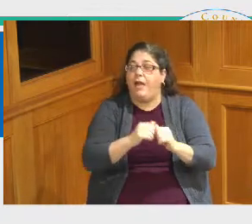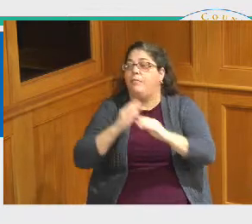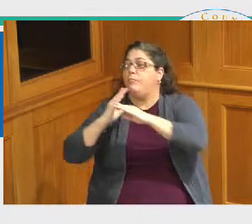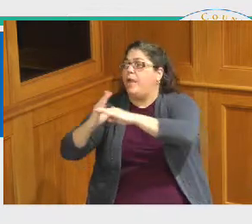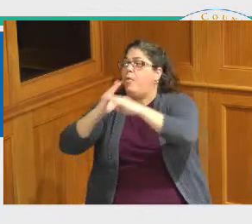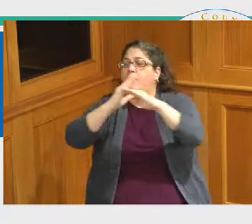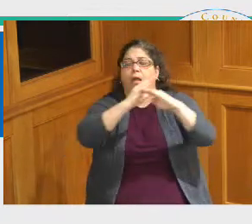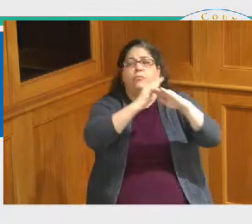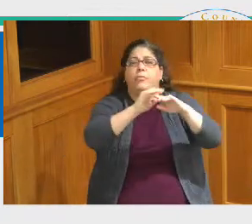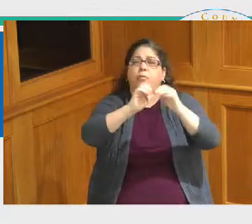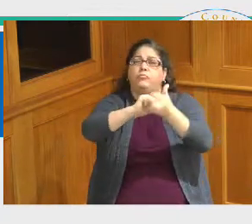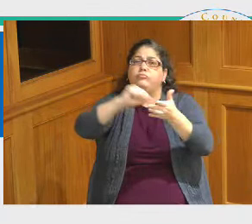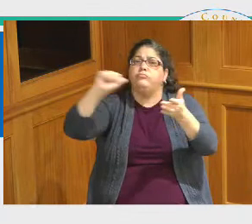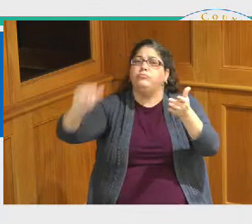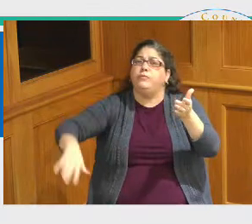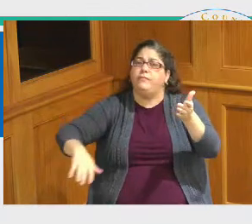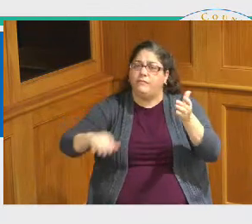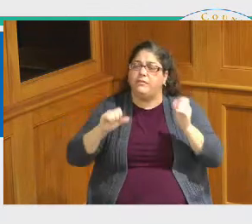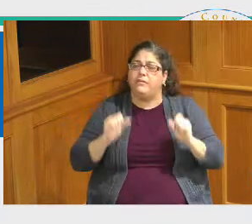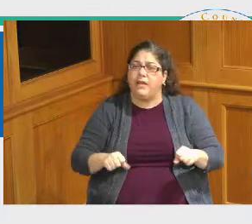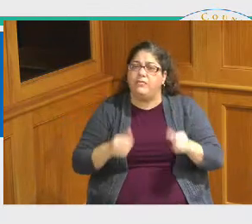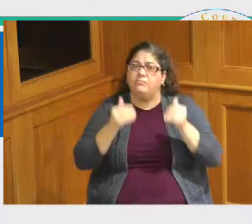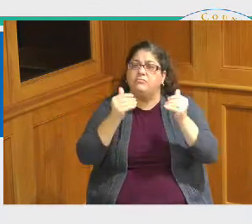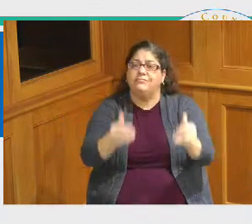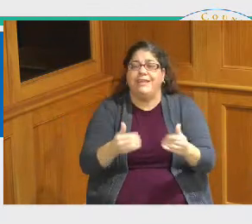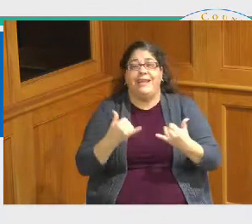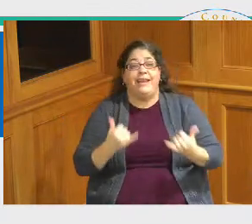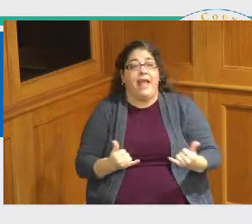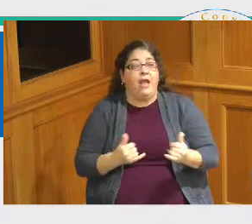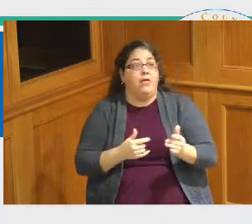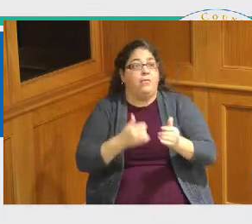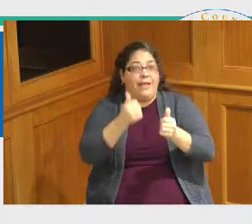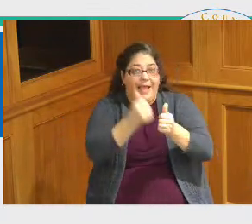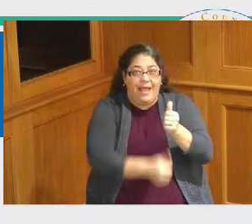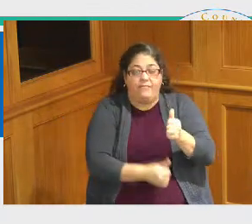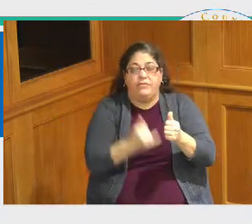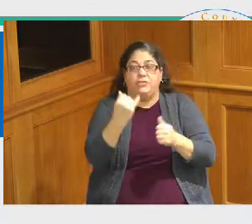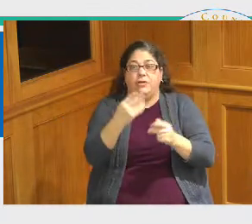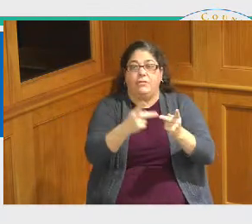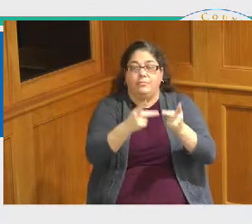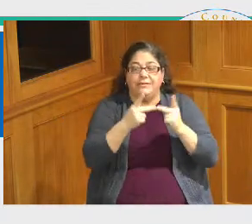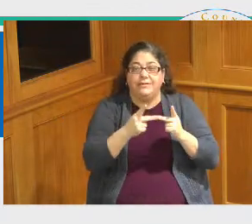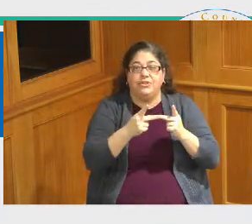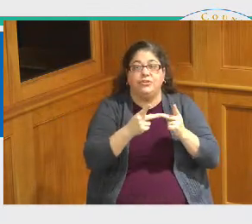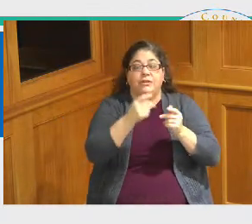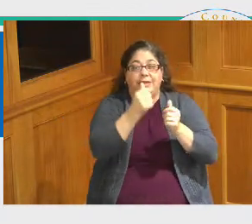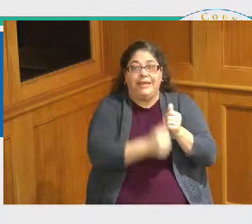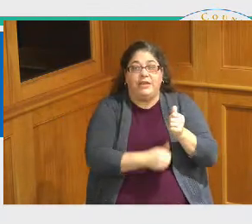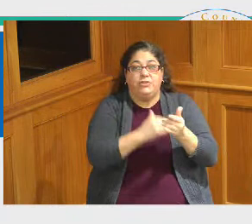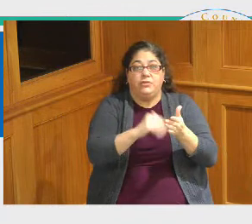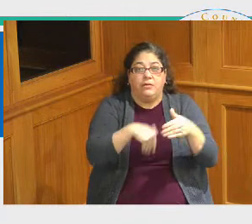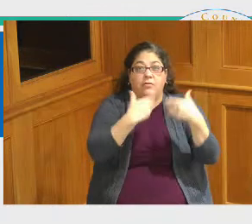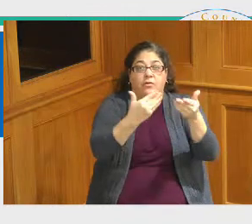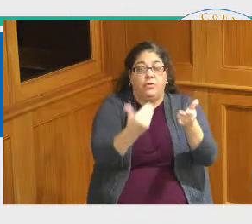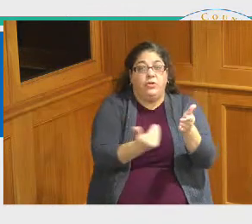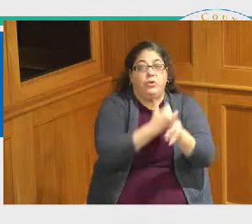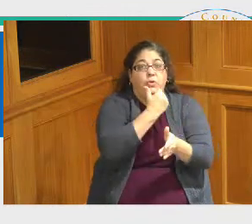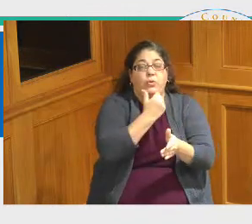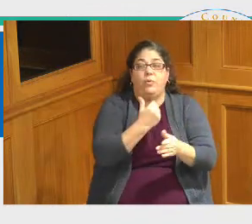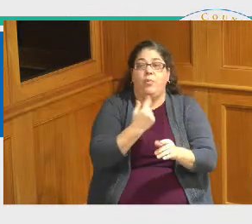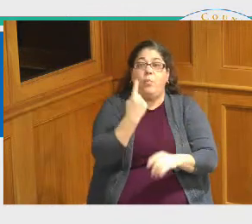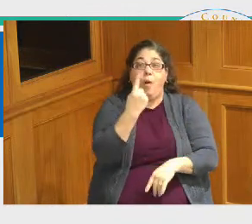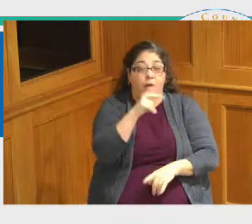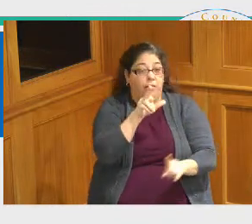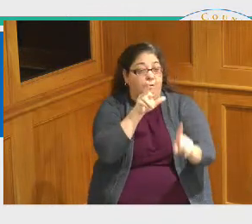them. Right now, employees or applicants have to apply for every position. They can't just like click submit and have a single